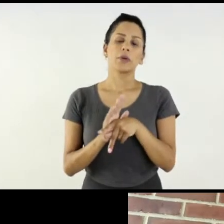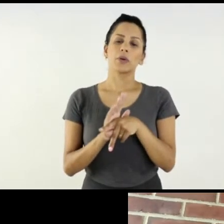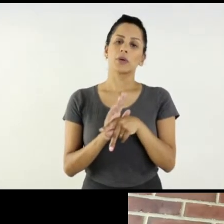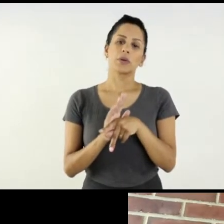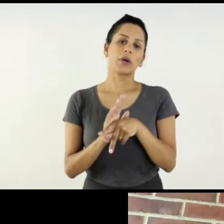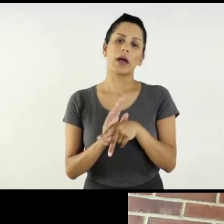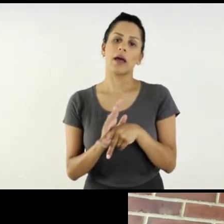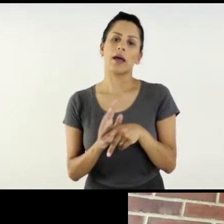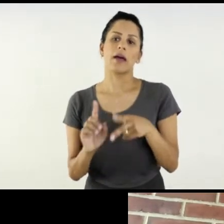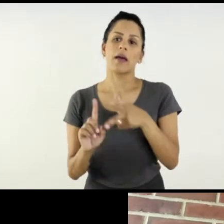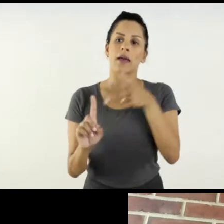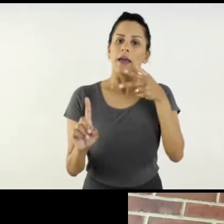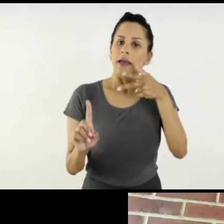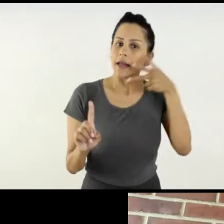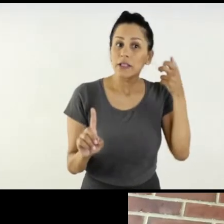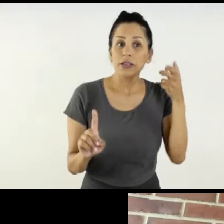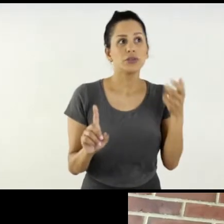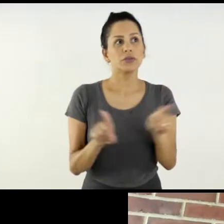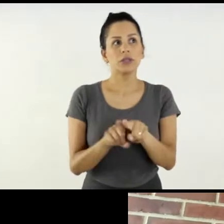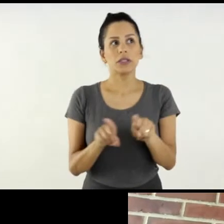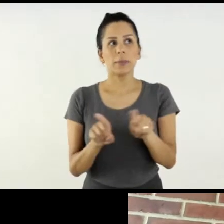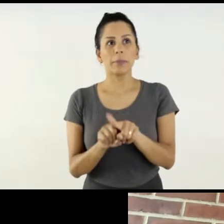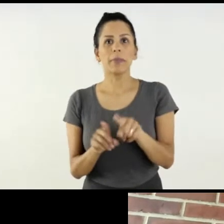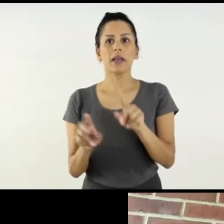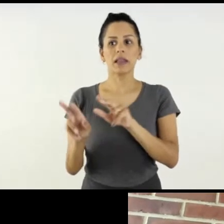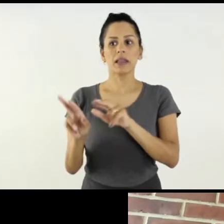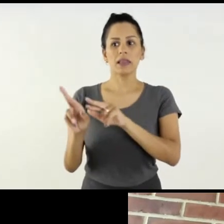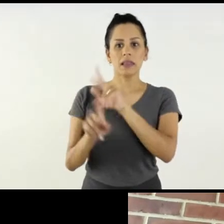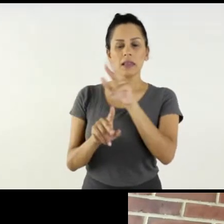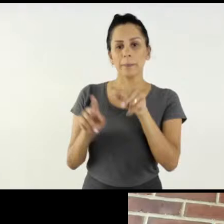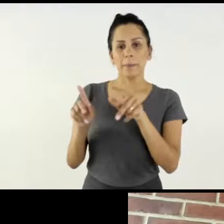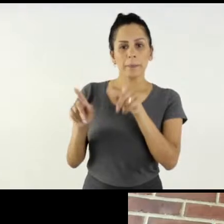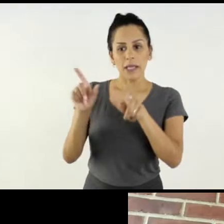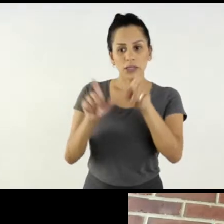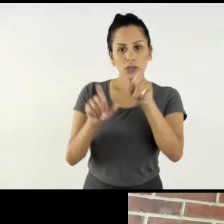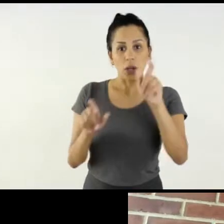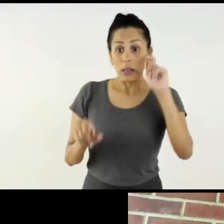racial diversity is something that I want to also bring up.